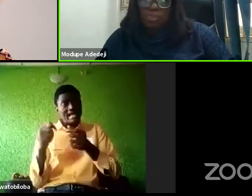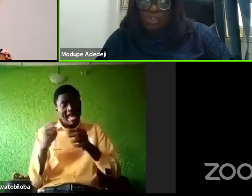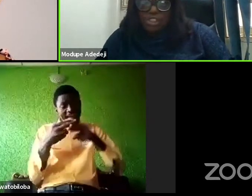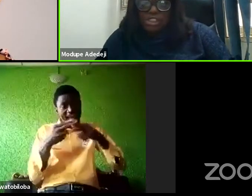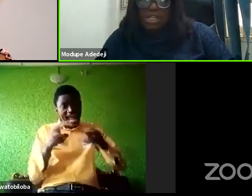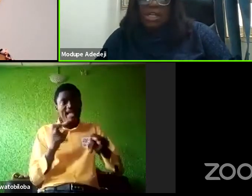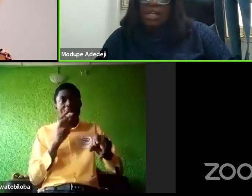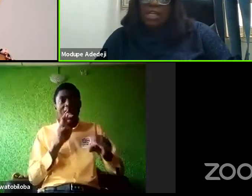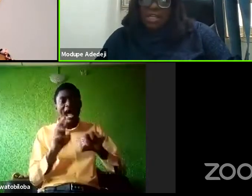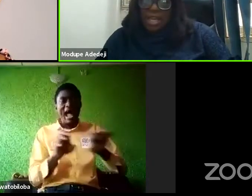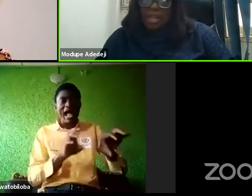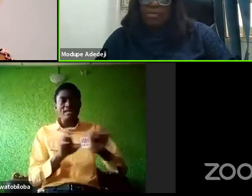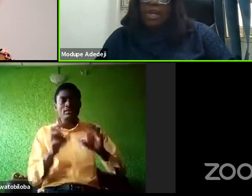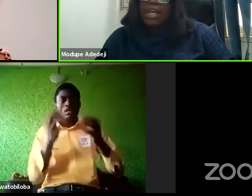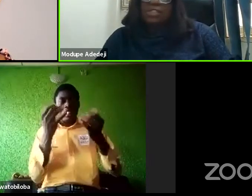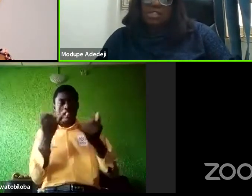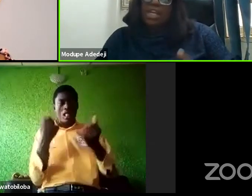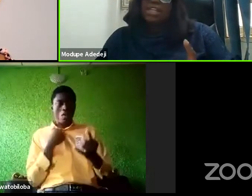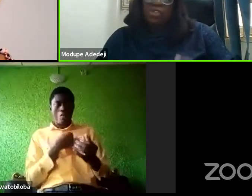this estrogen